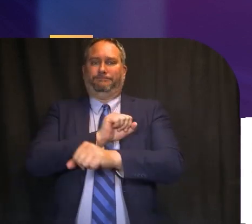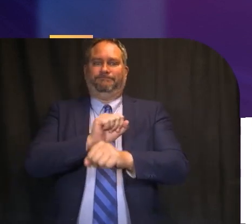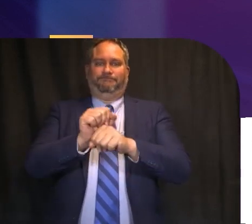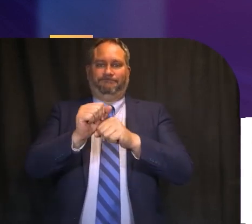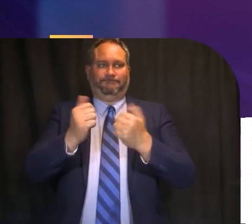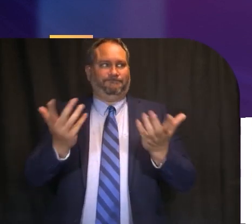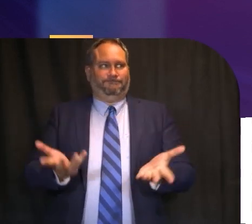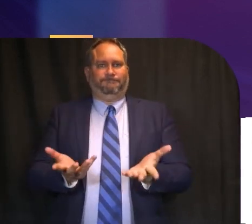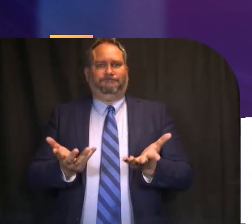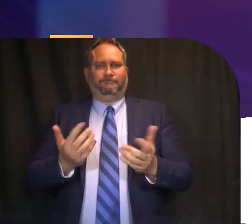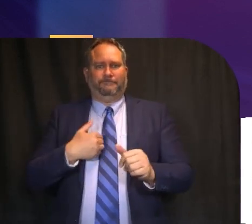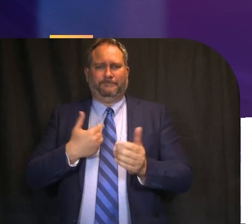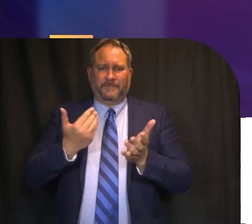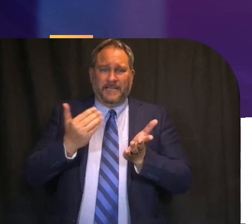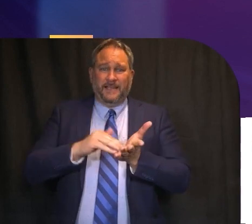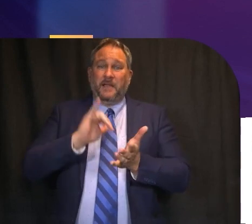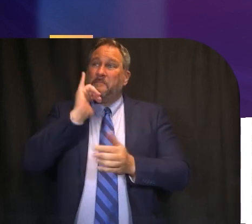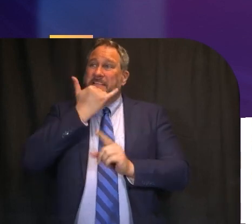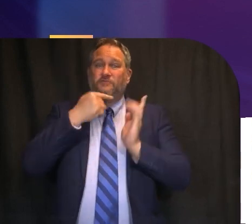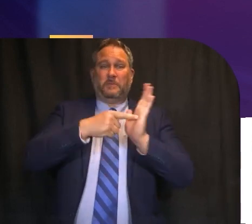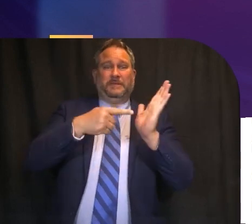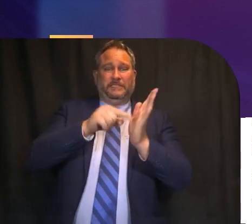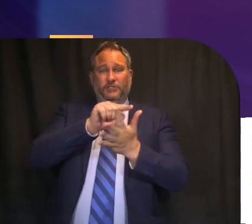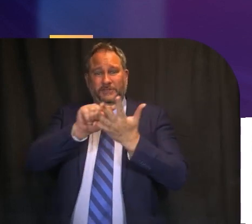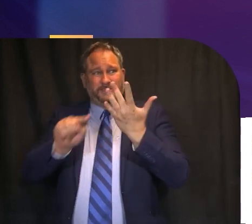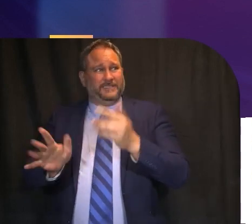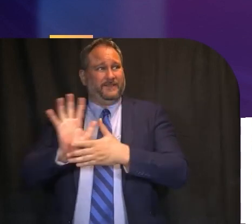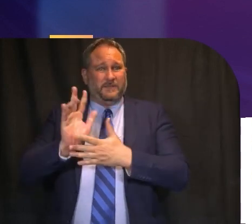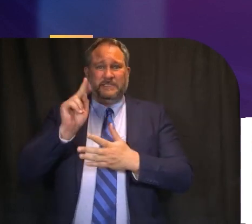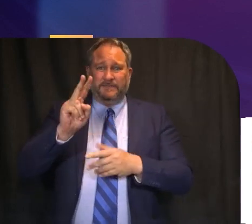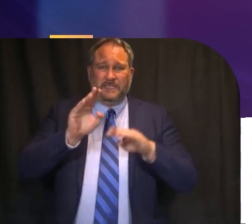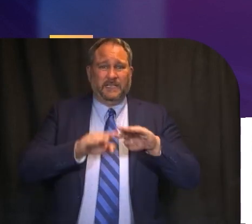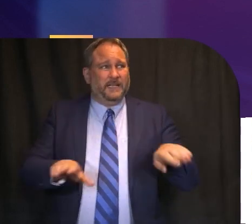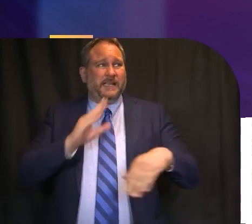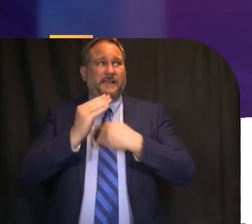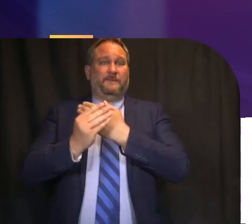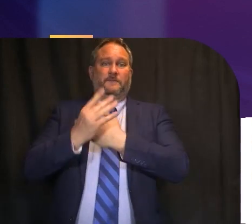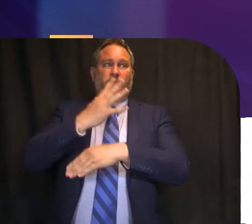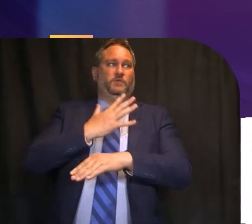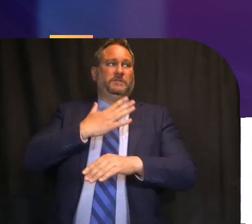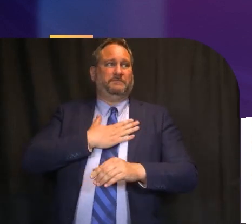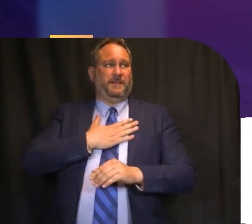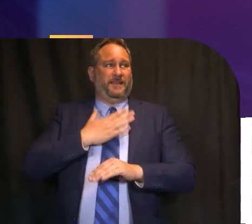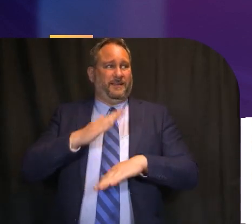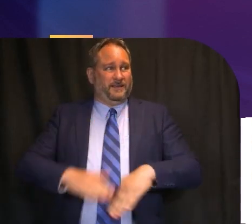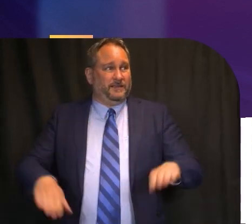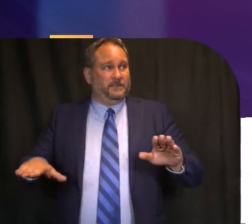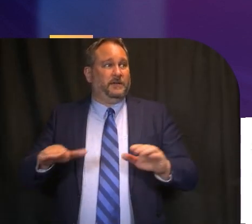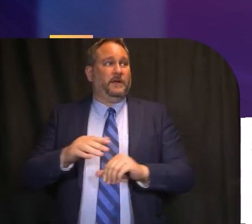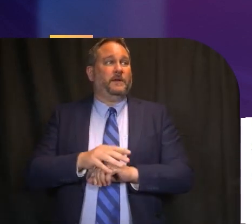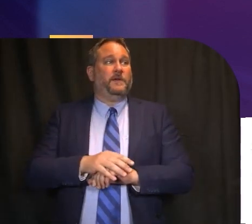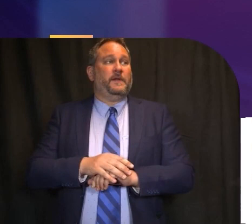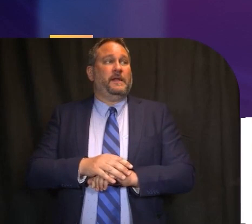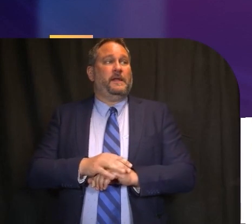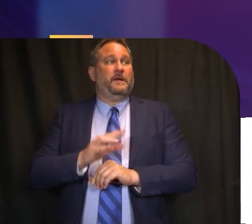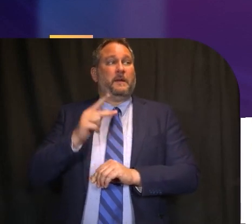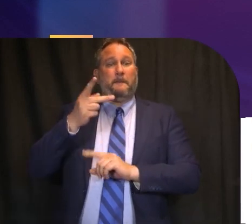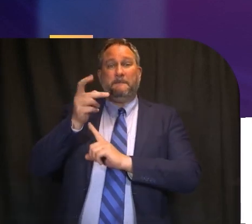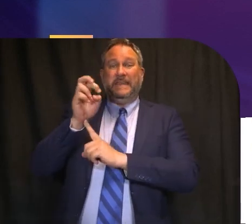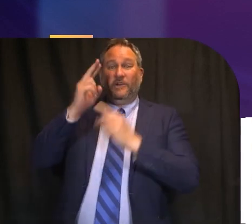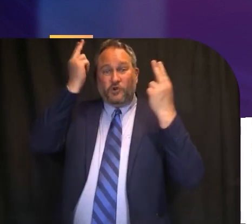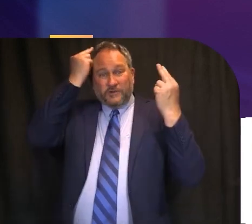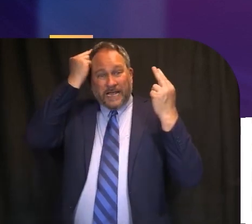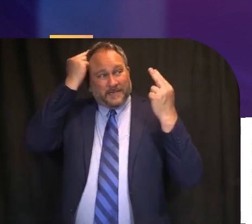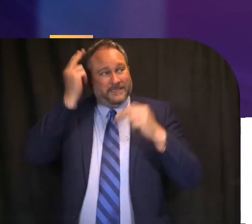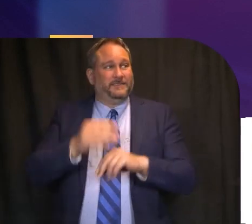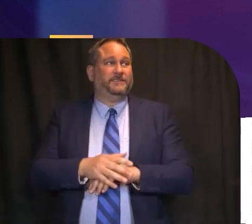Peter Rabbit, where the rabbits throw berries at the antagonist, knowing he's allergic, as a means to take him down. The scene makes